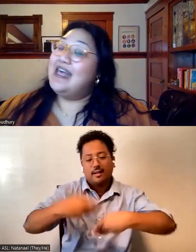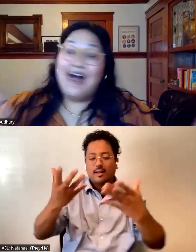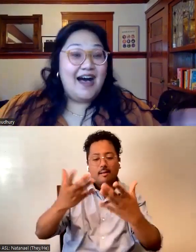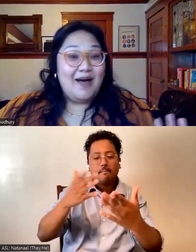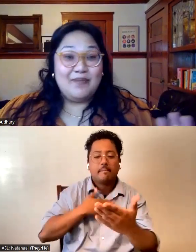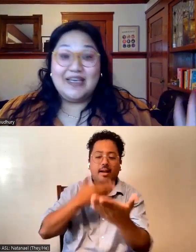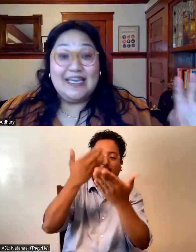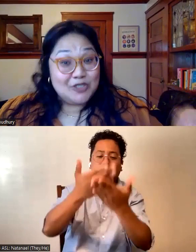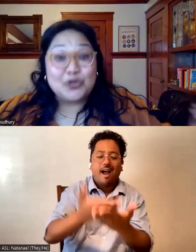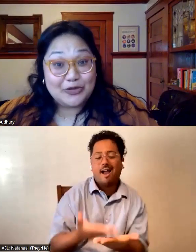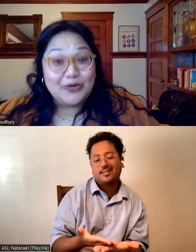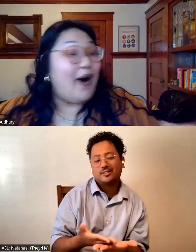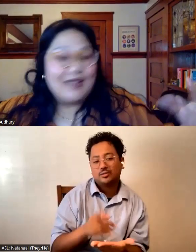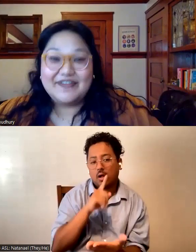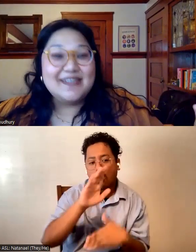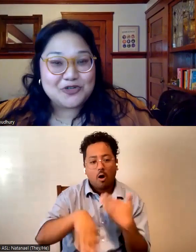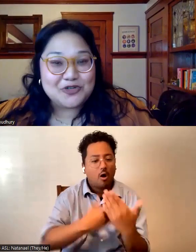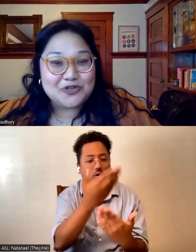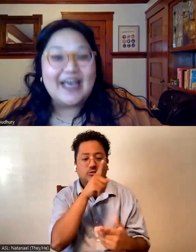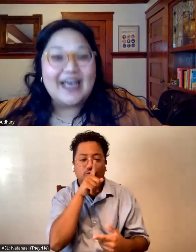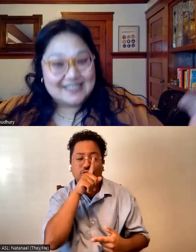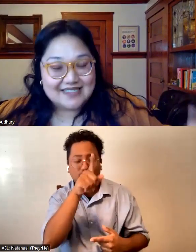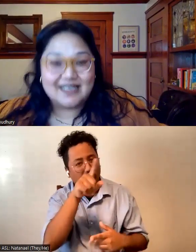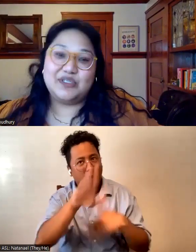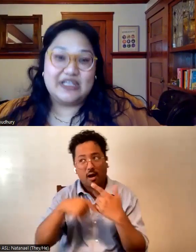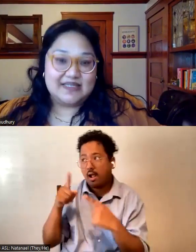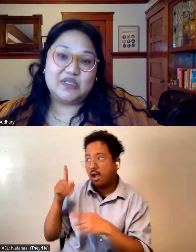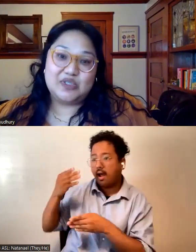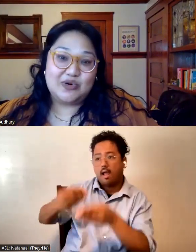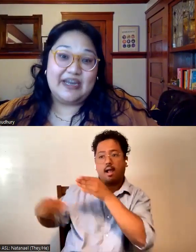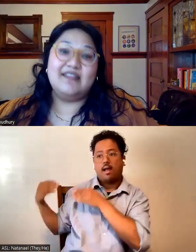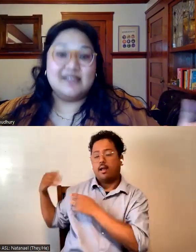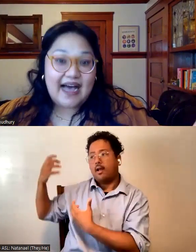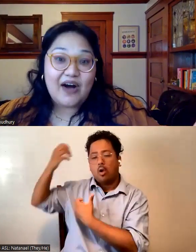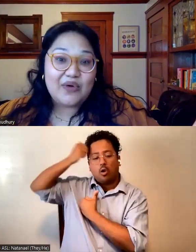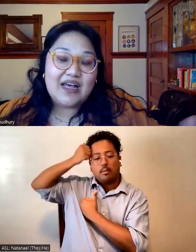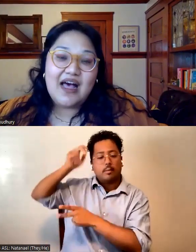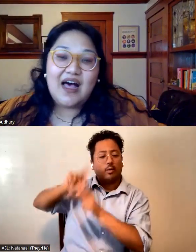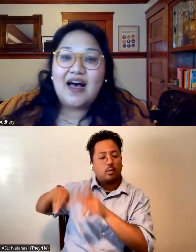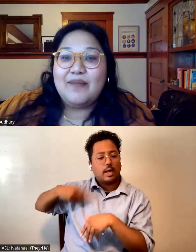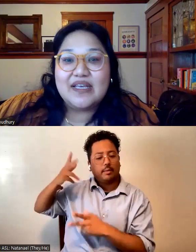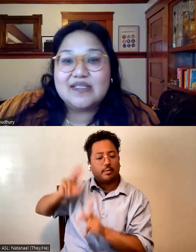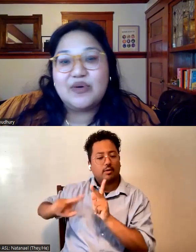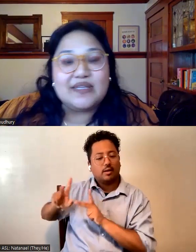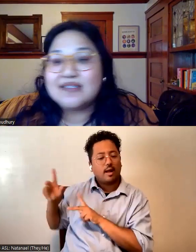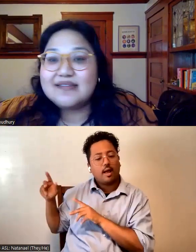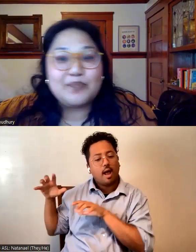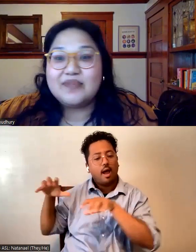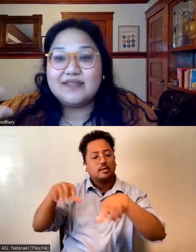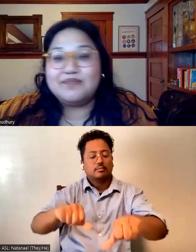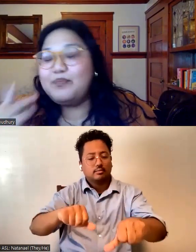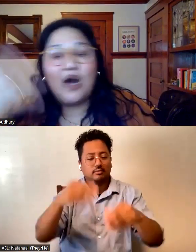facts. It's true. All of it is true. And this is the history. This is the story. This is how. And so